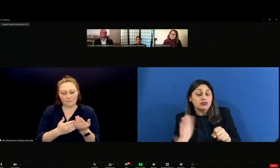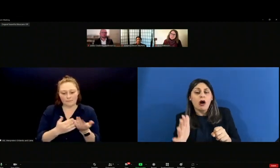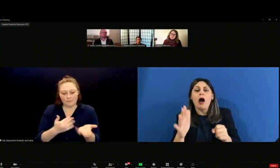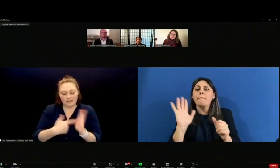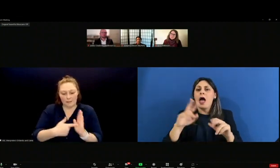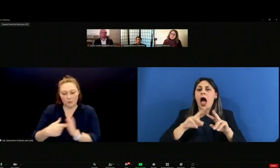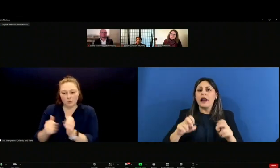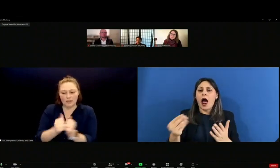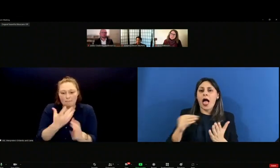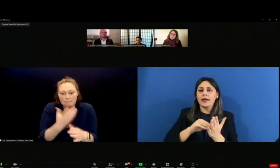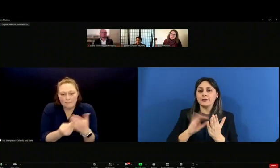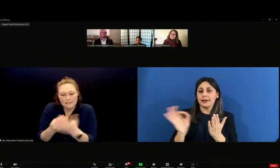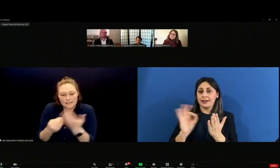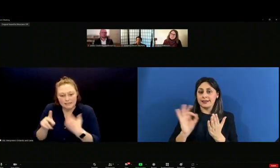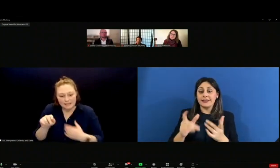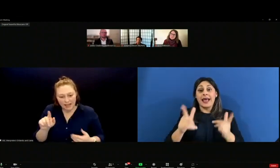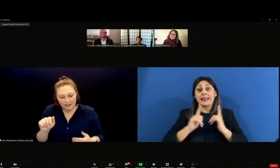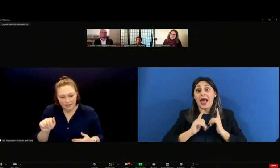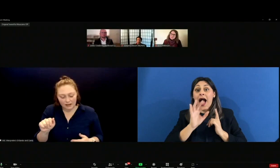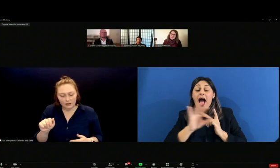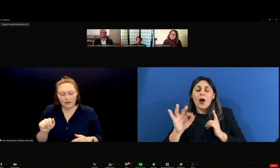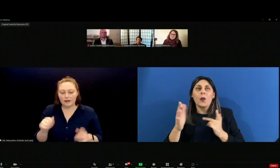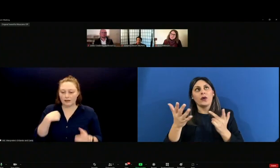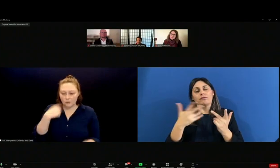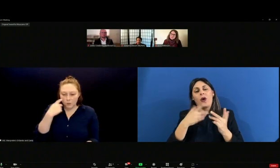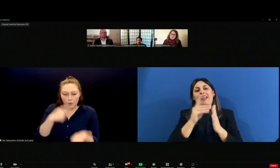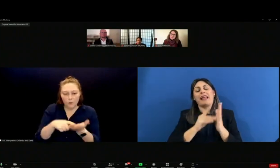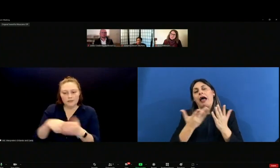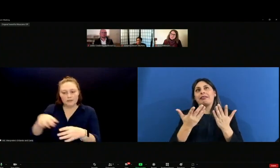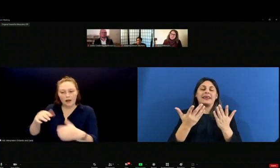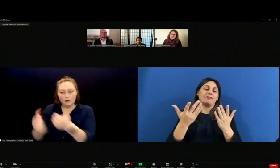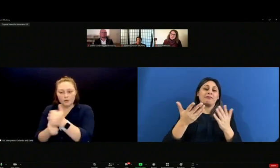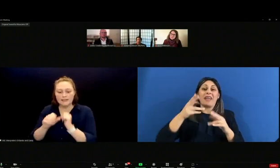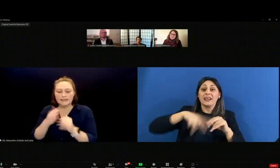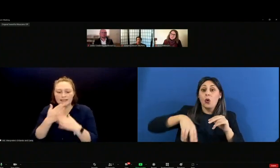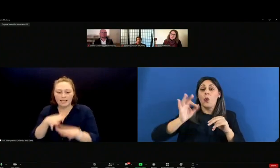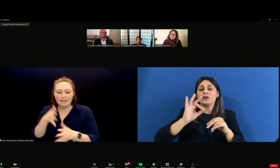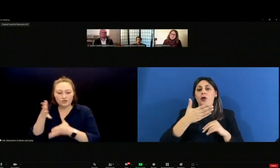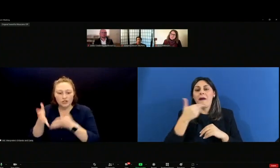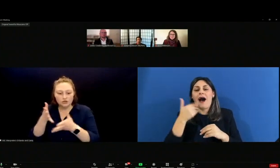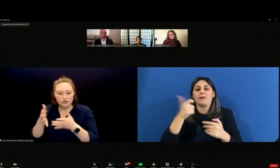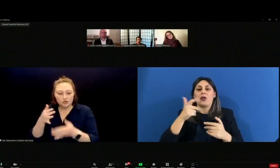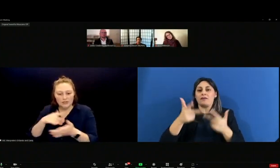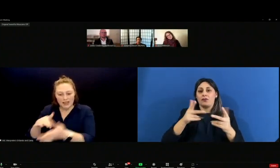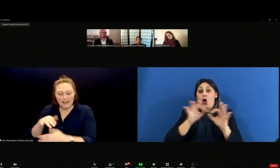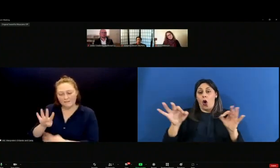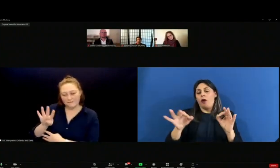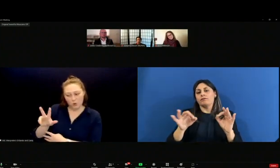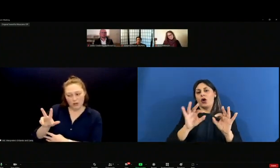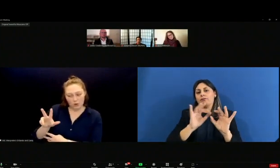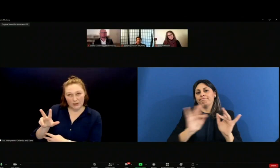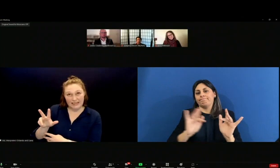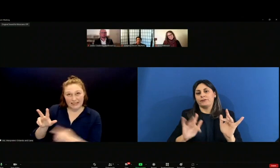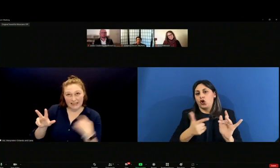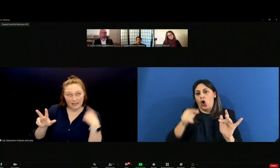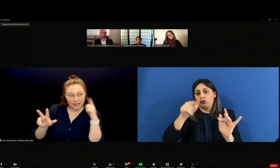interesting pattern in those missing data points in the silent gesture study. There's 43 of them, if I'm correct.